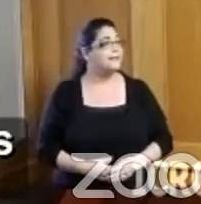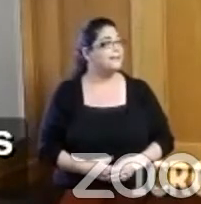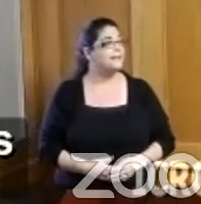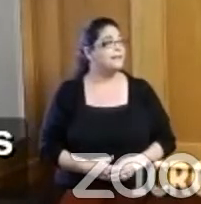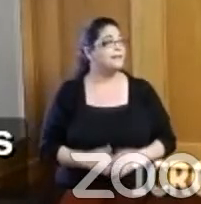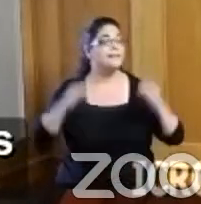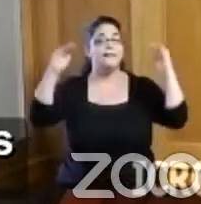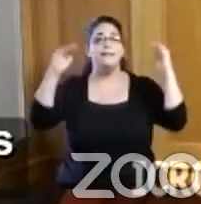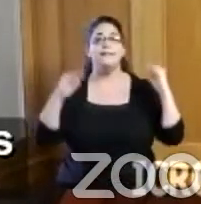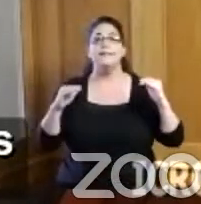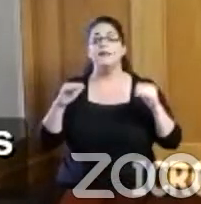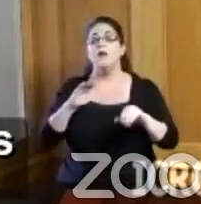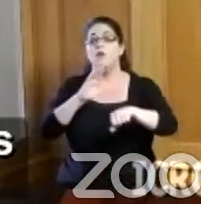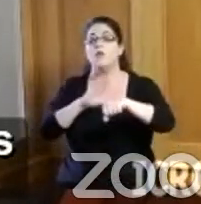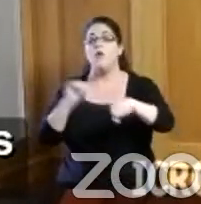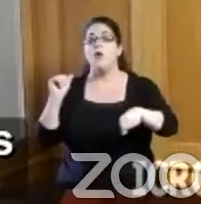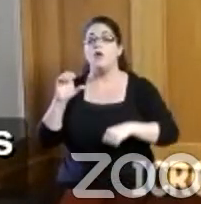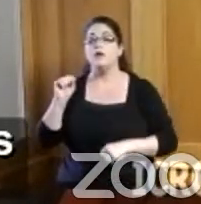right. Stefan Pryor.